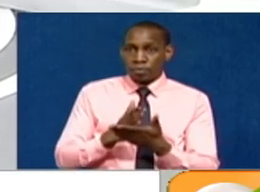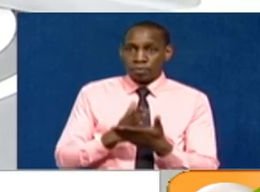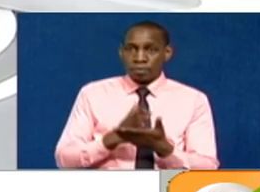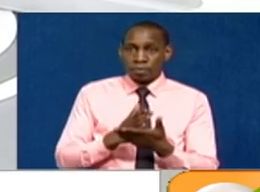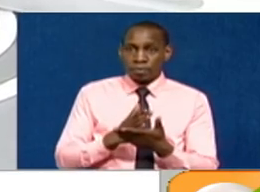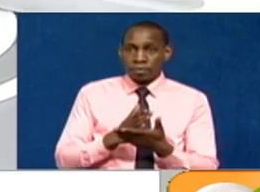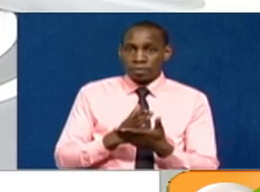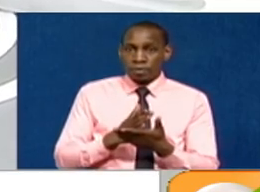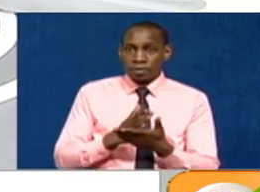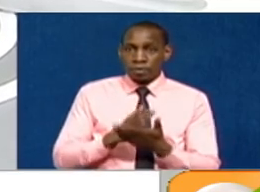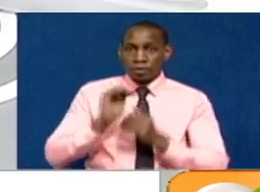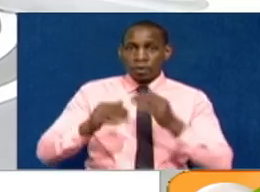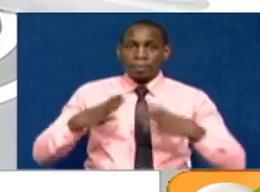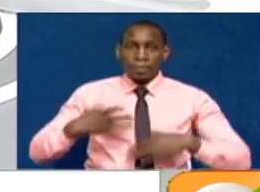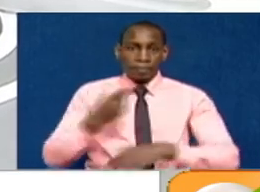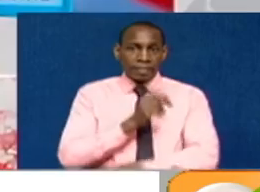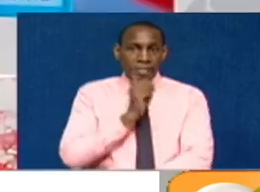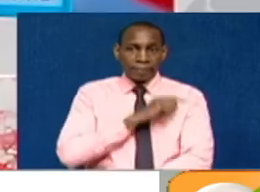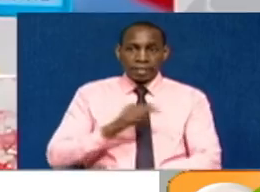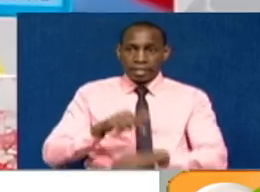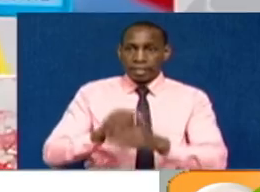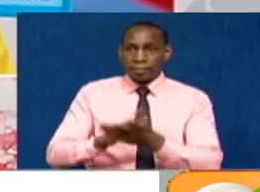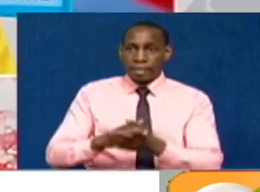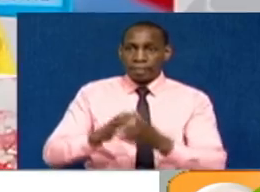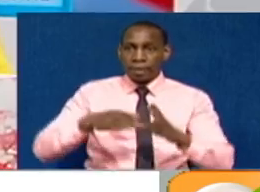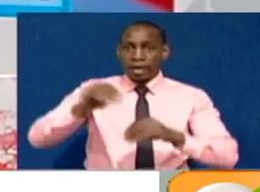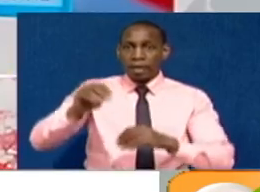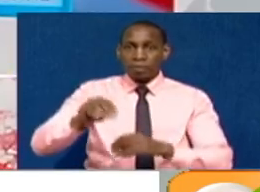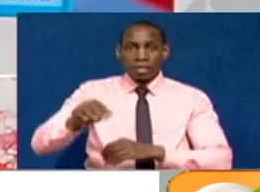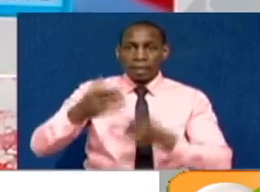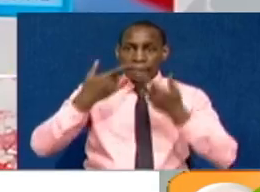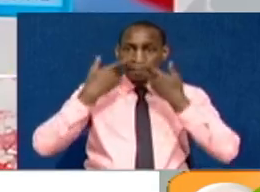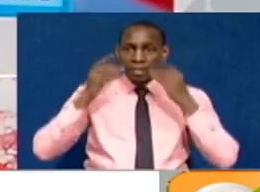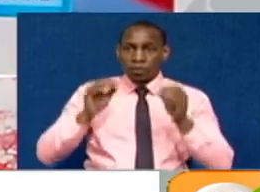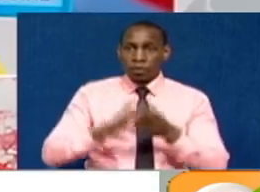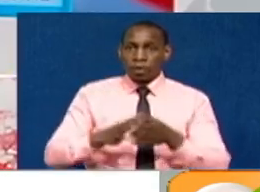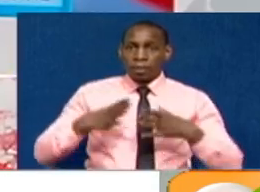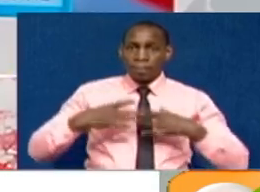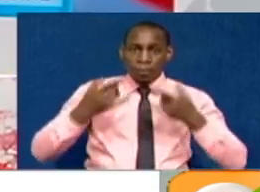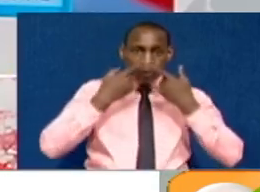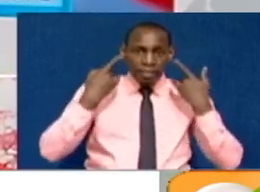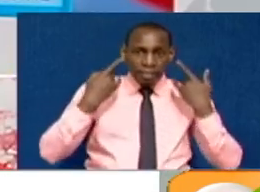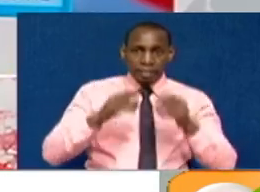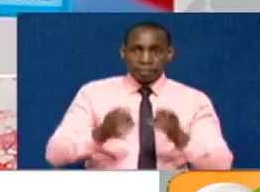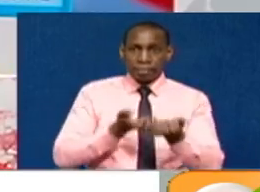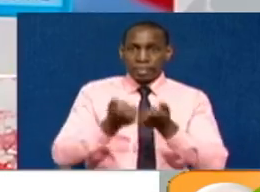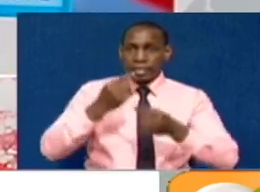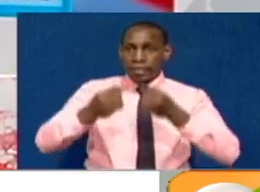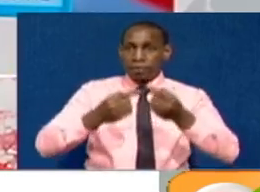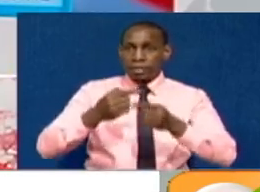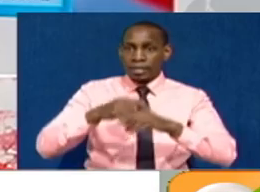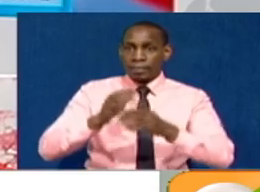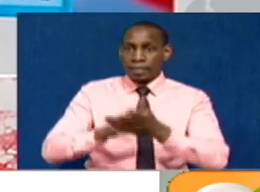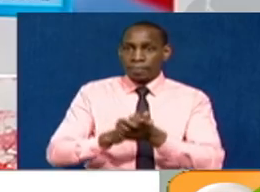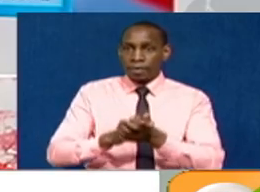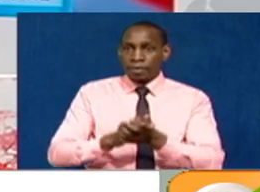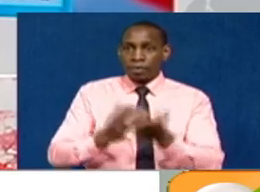lot, because everyone has been vaccinated. In fact, when you're outdoors, you don't need to wear a mask. People were wearing masks indoors, and business was going on till late. Because of the